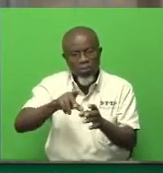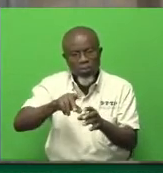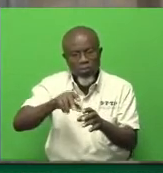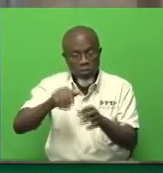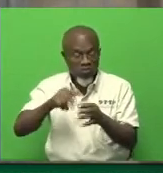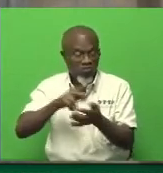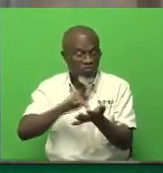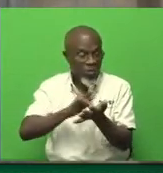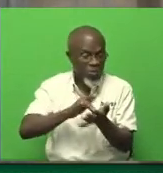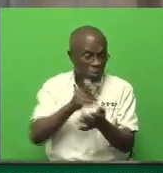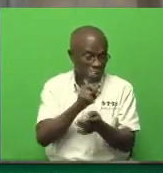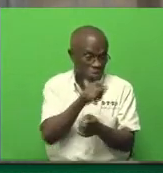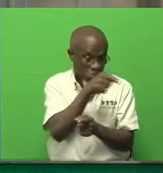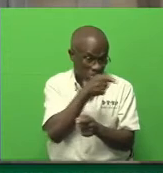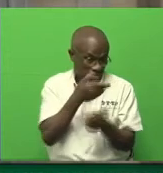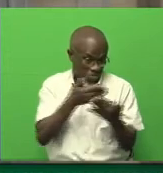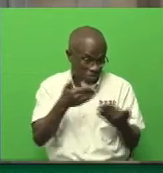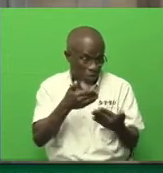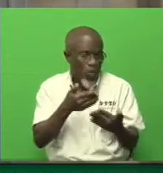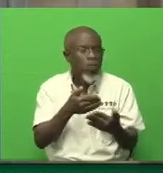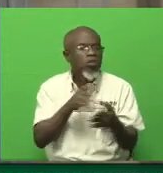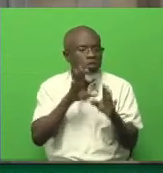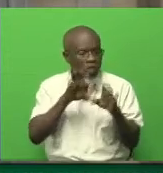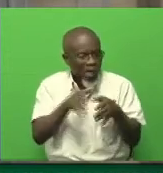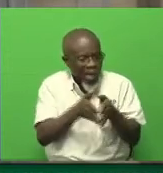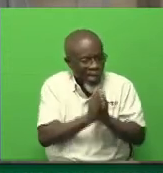moving on Deputy speaker